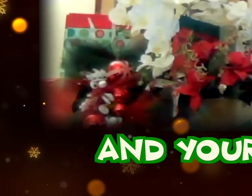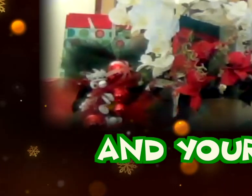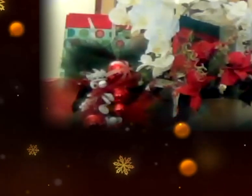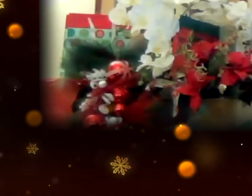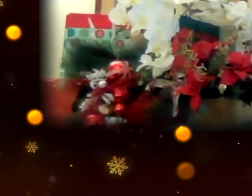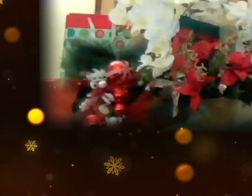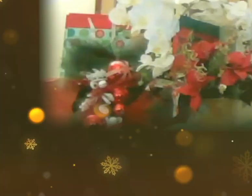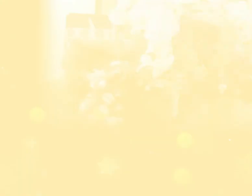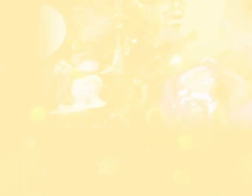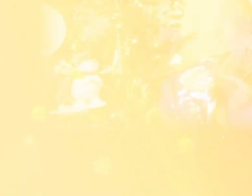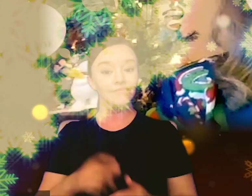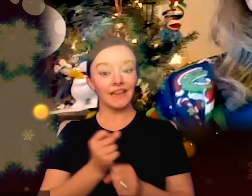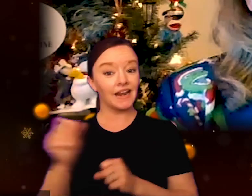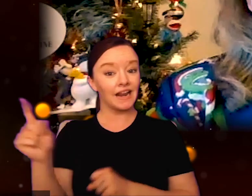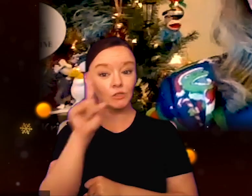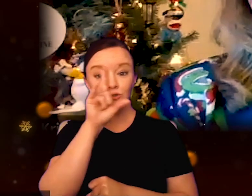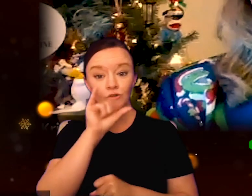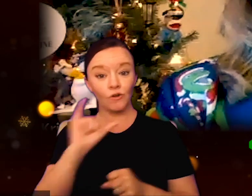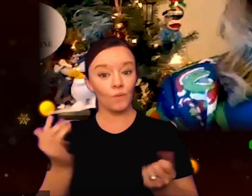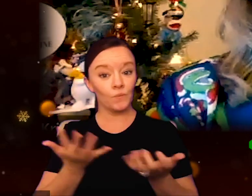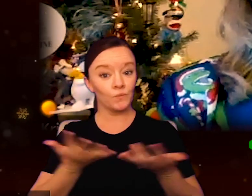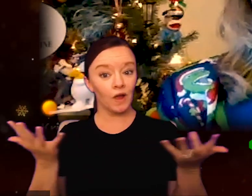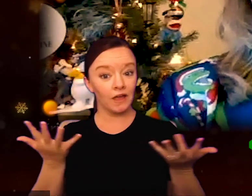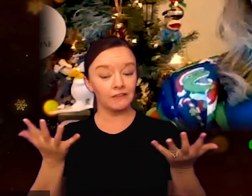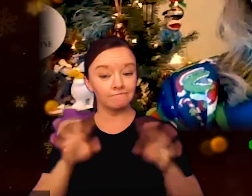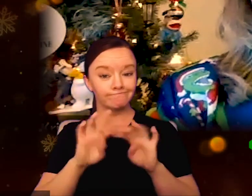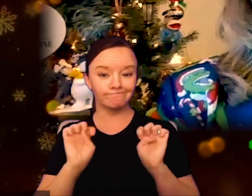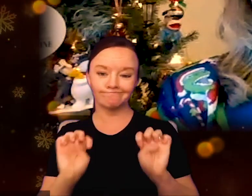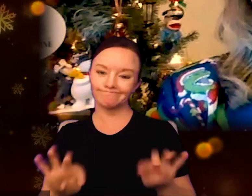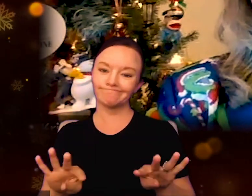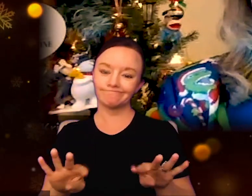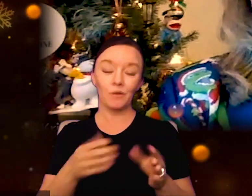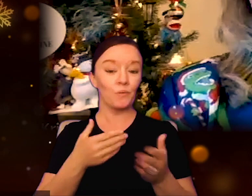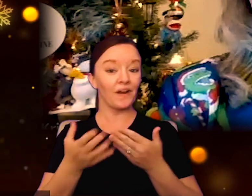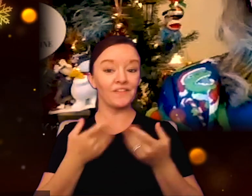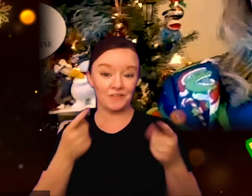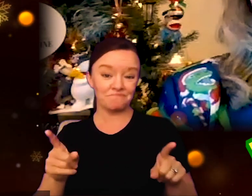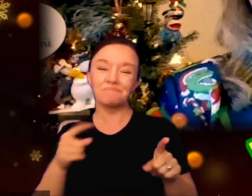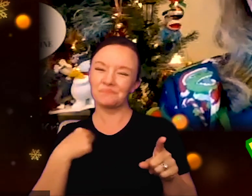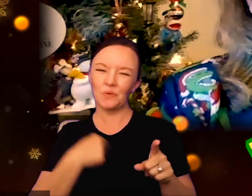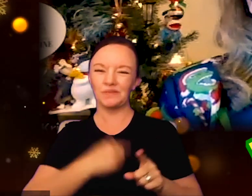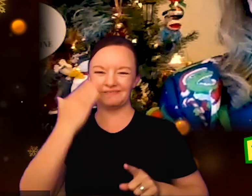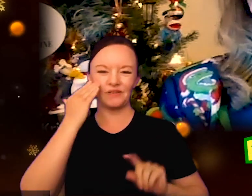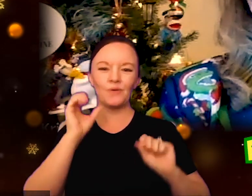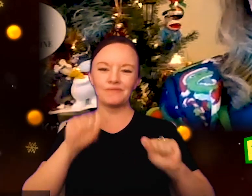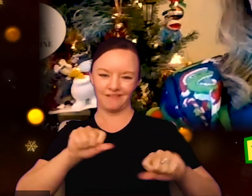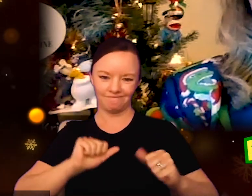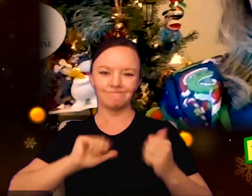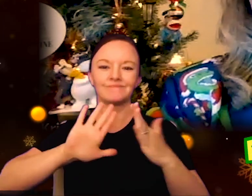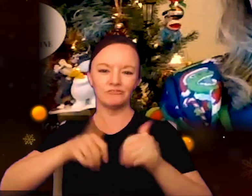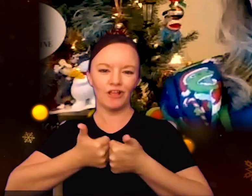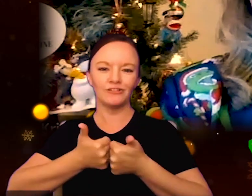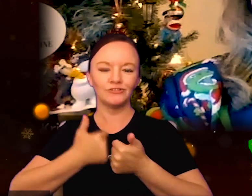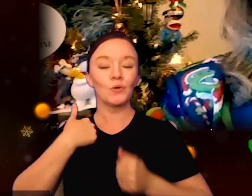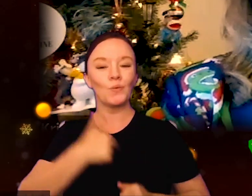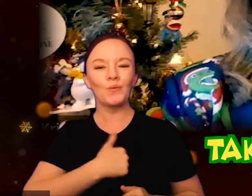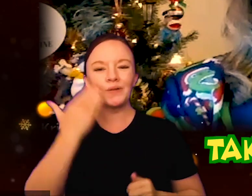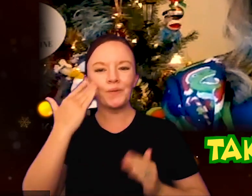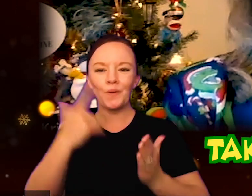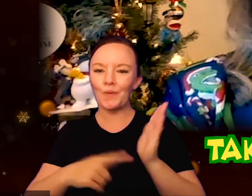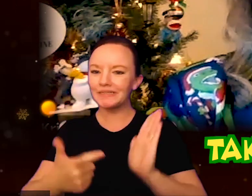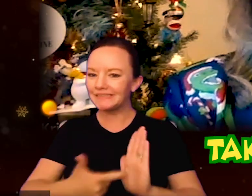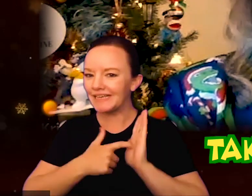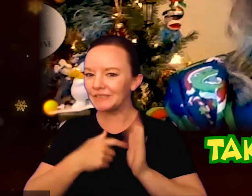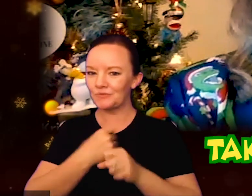determination. What will next year hold for us? Whatever it is, we know we're up for the challenge. We know what